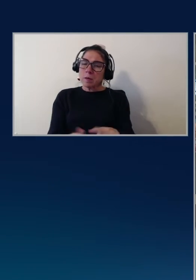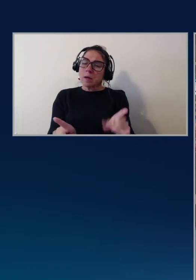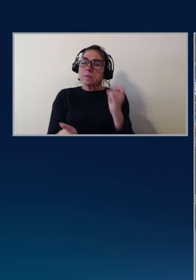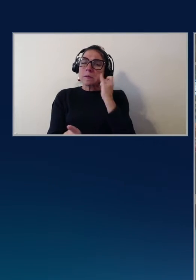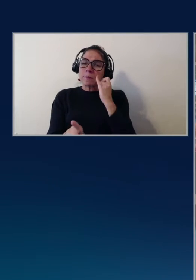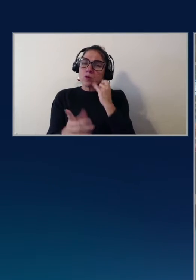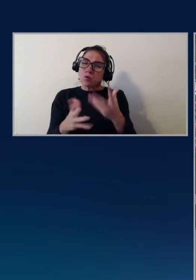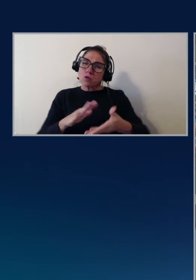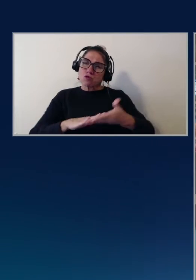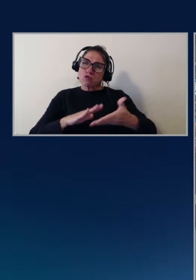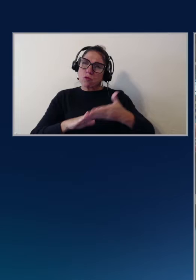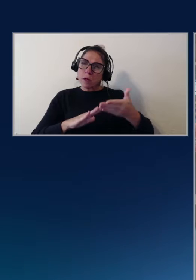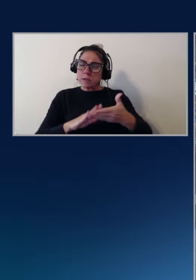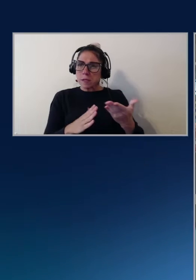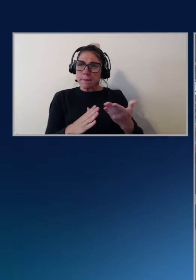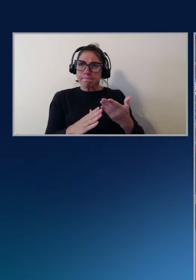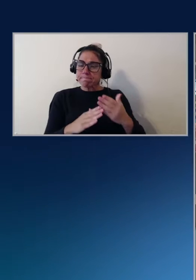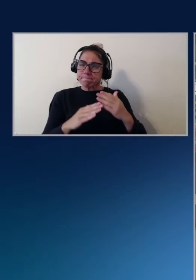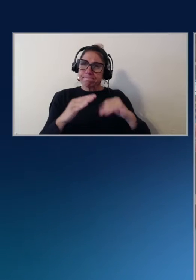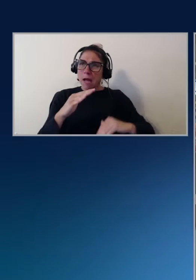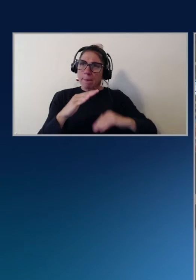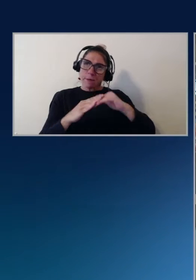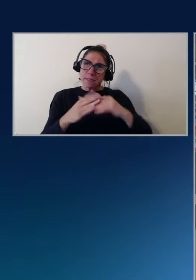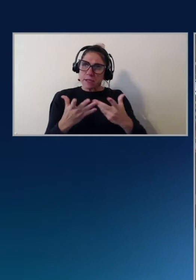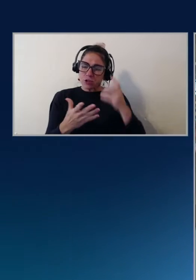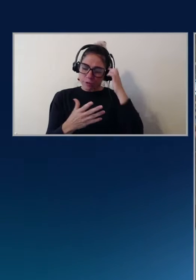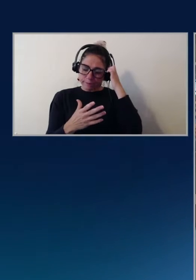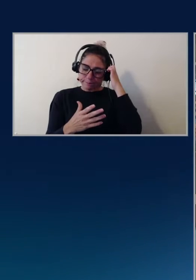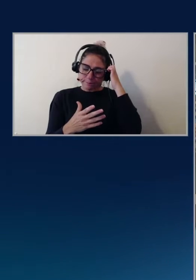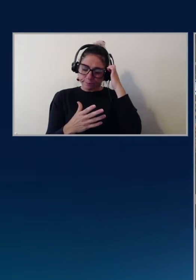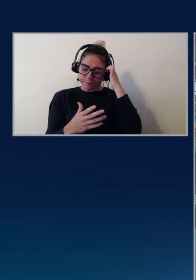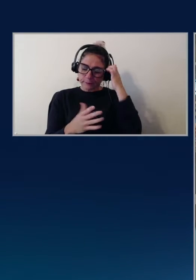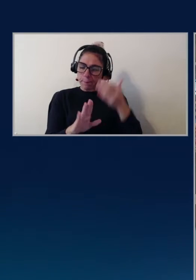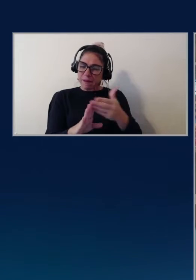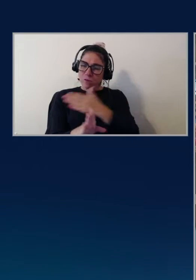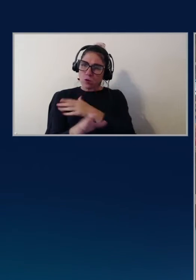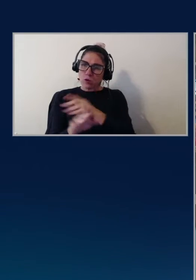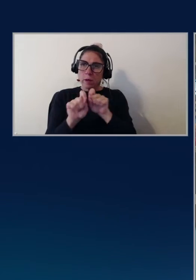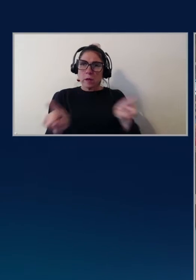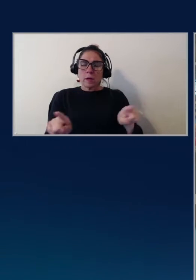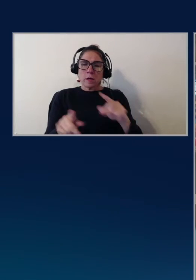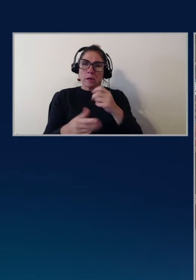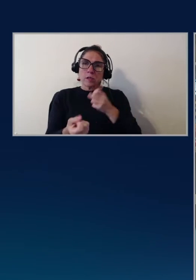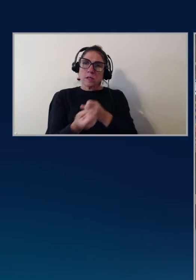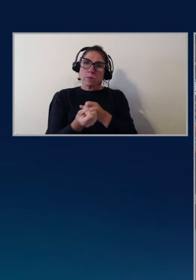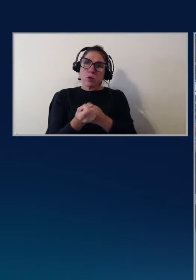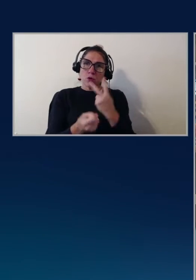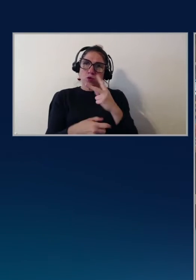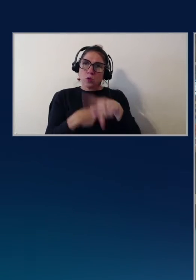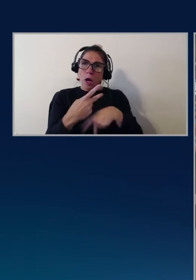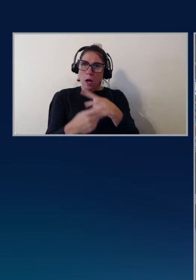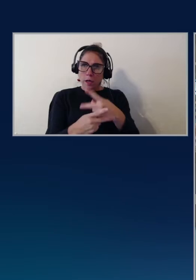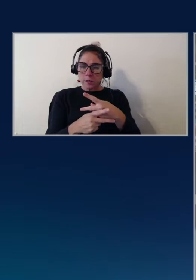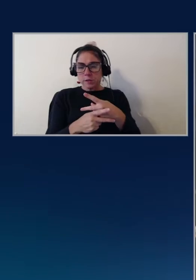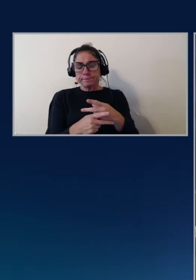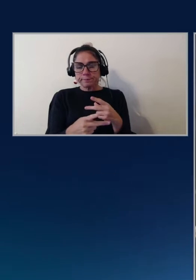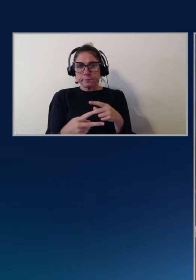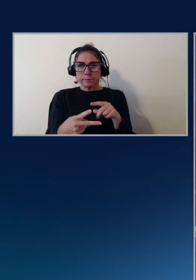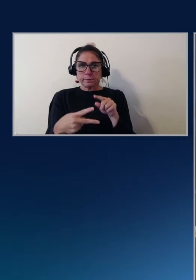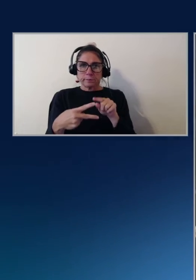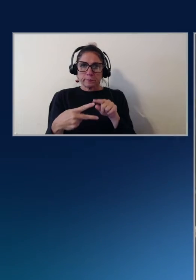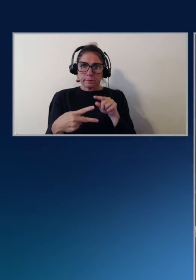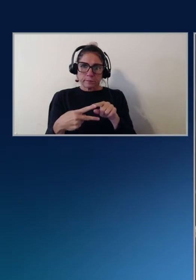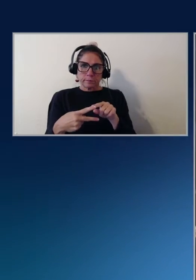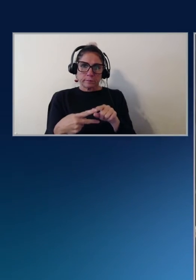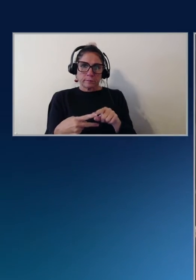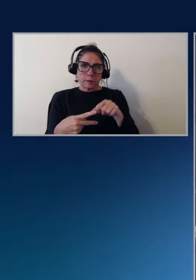some optimizations, right, Yes. before your deployment? We support two types of optimization. The first is quantization.